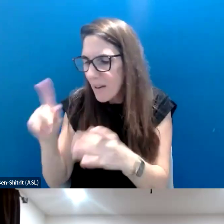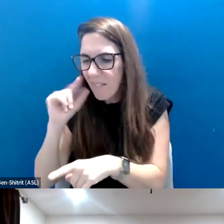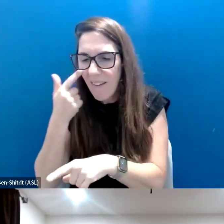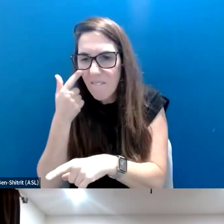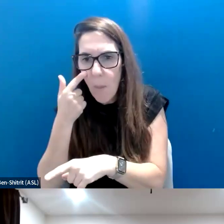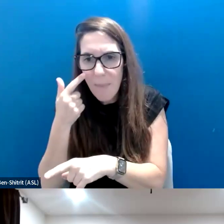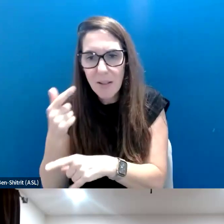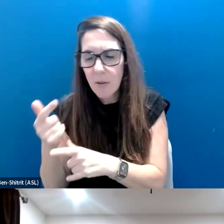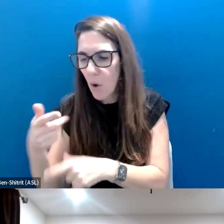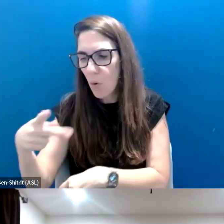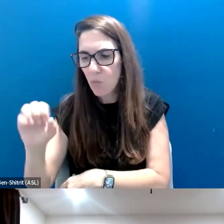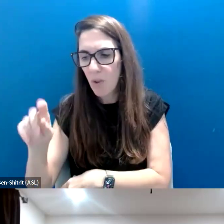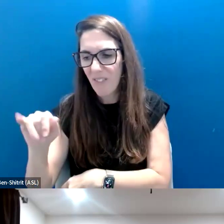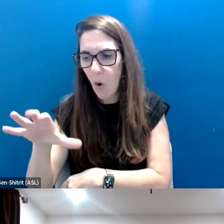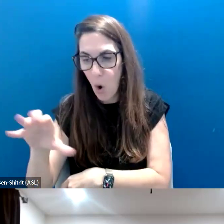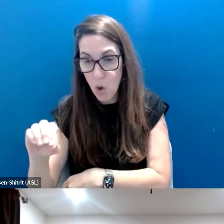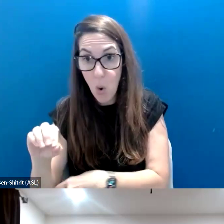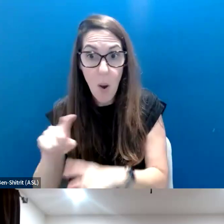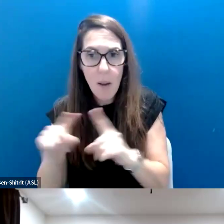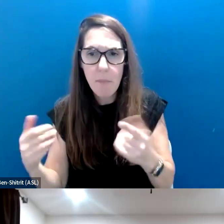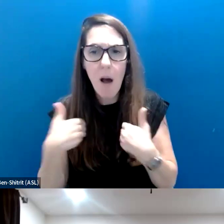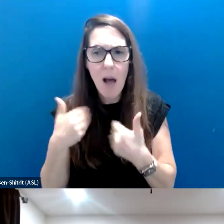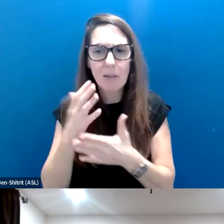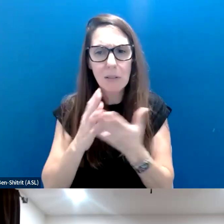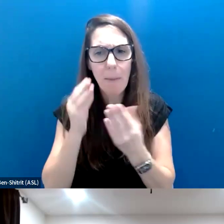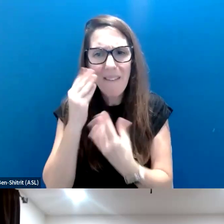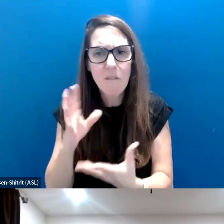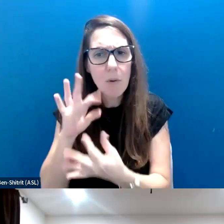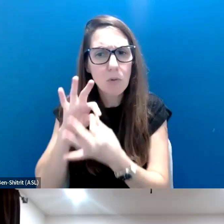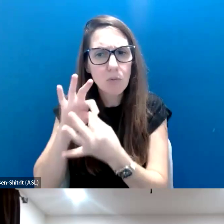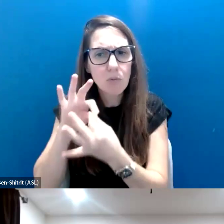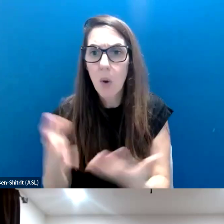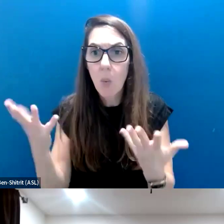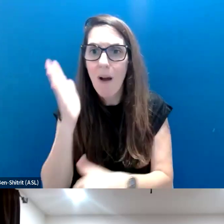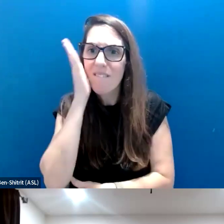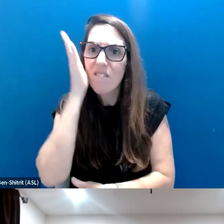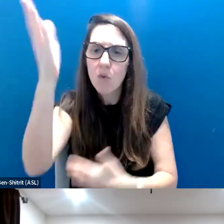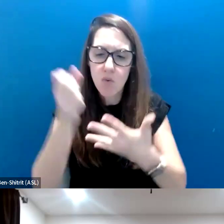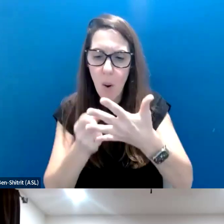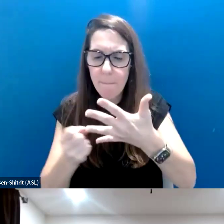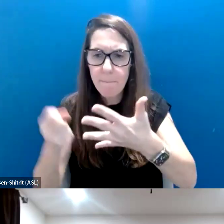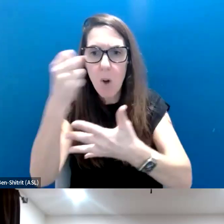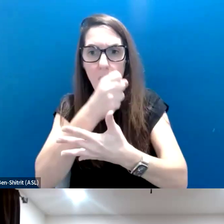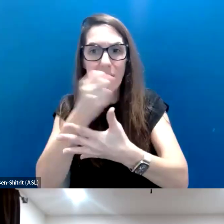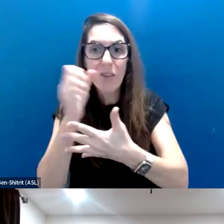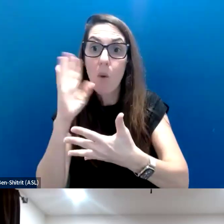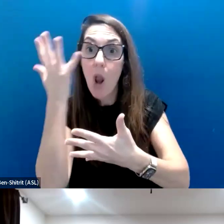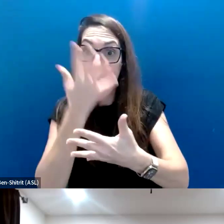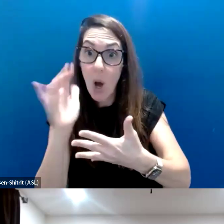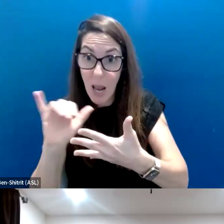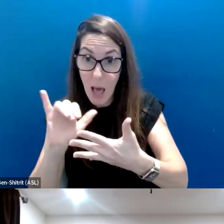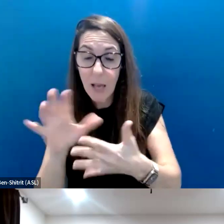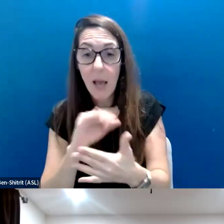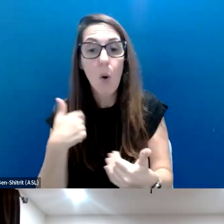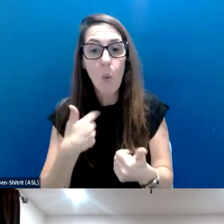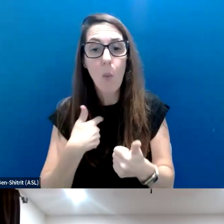But there is information of like in signals out there of what are future priorities. And I think we can do our homework and then take